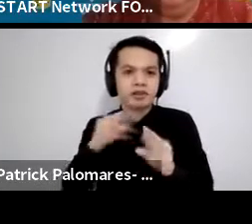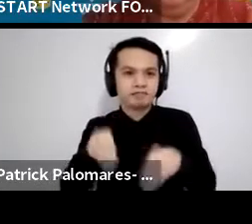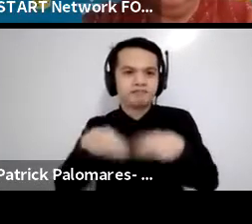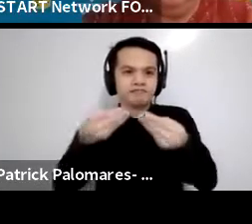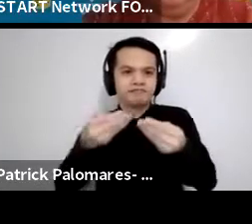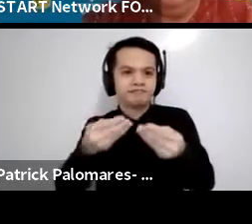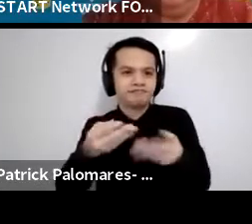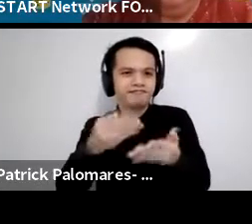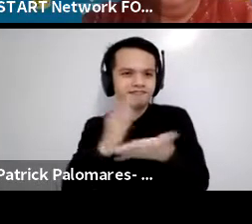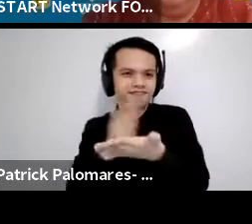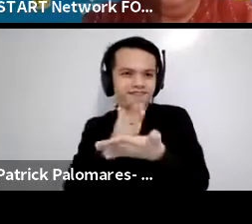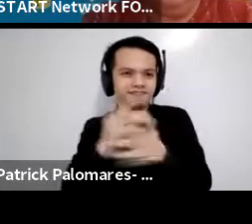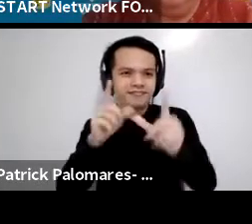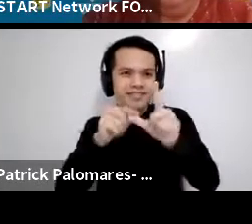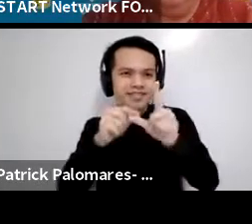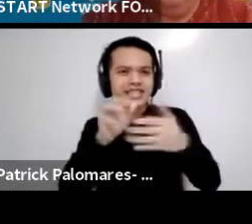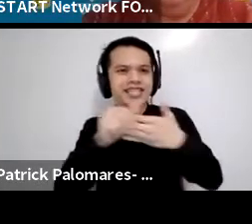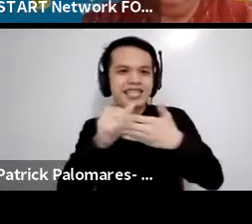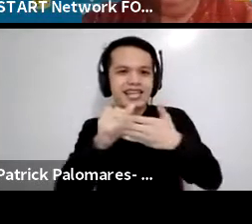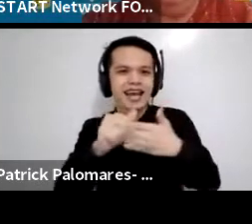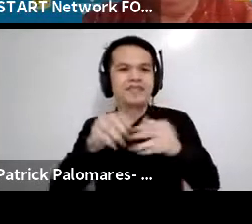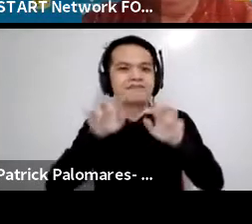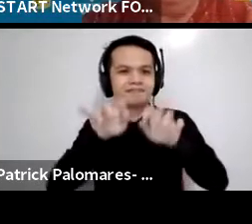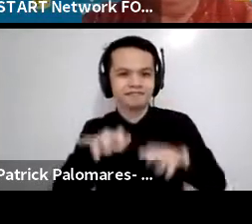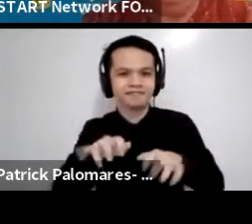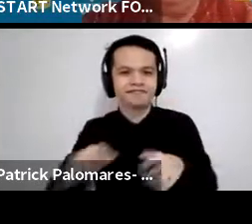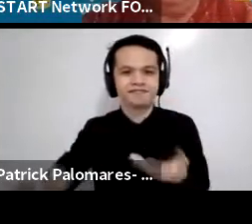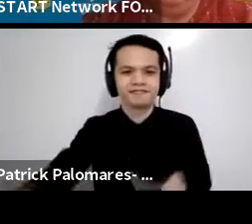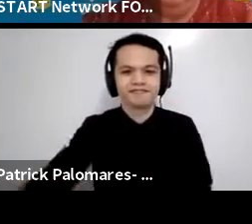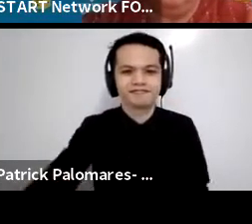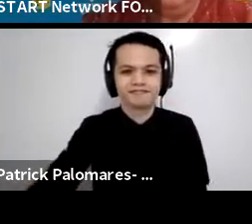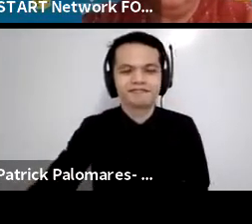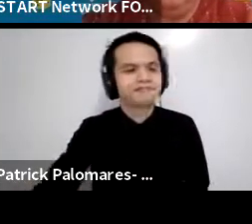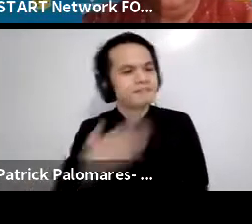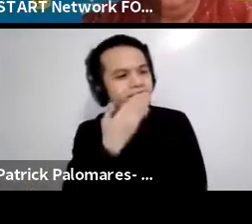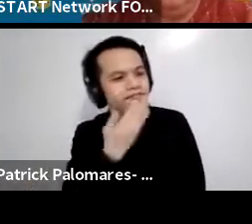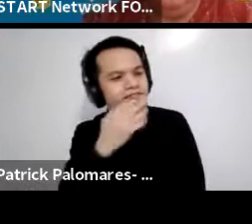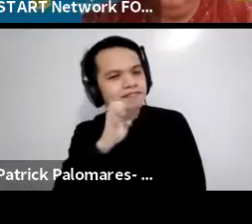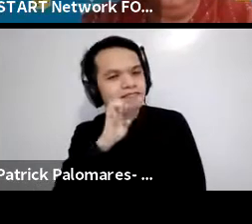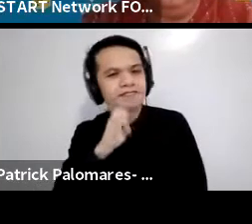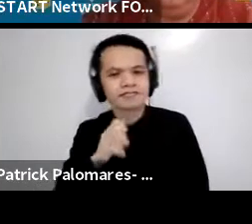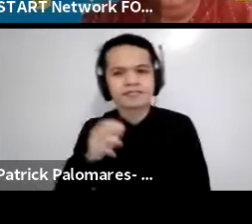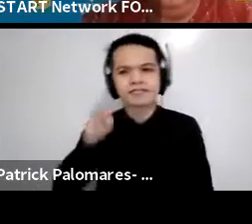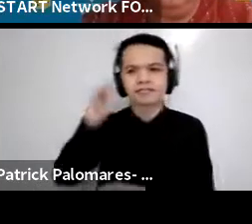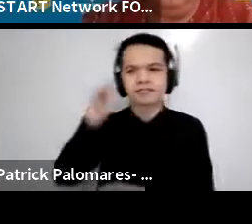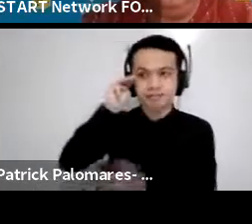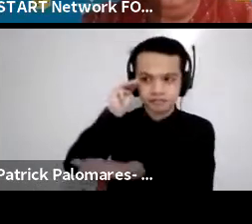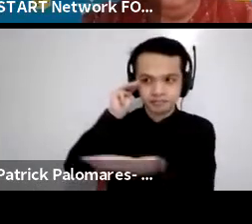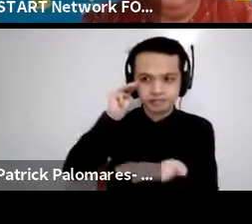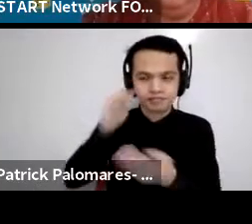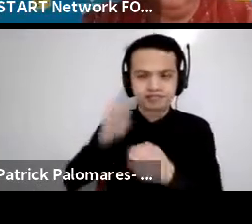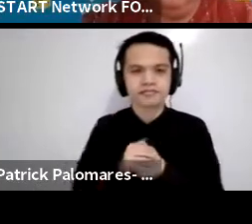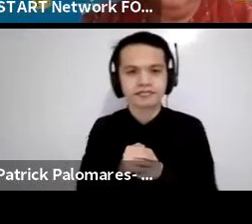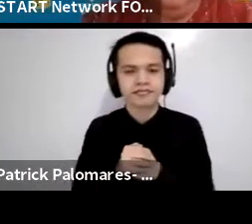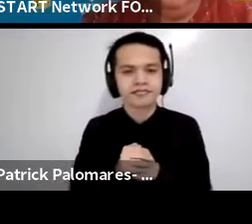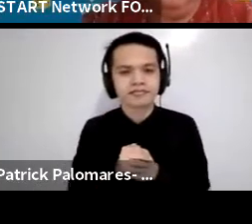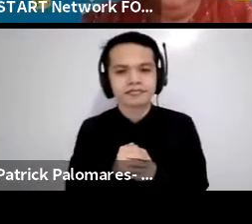link to the guide in the chat. Thanks. Thank you, Elaine. Mark.